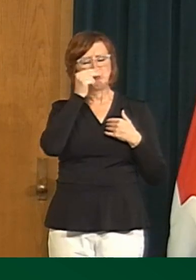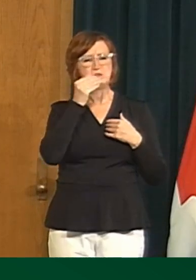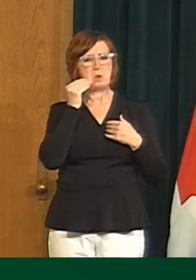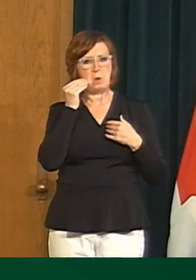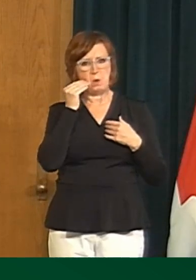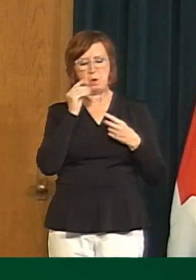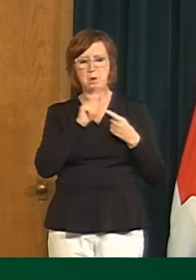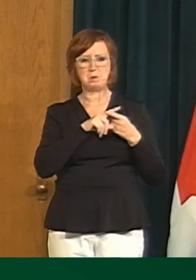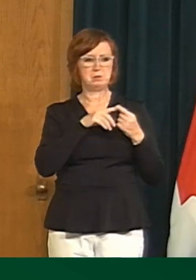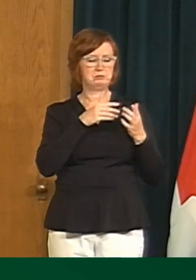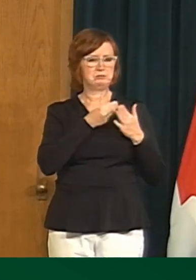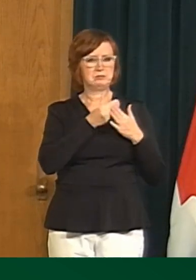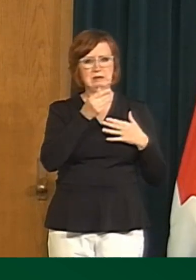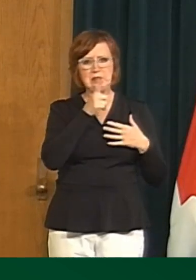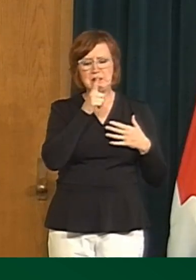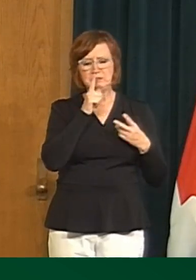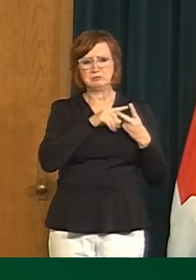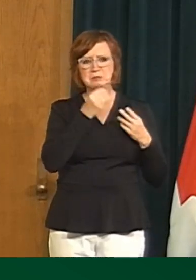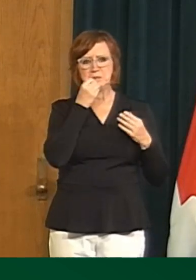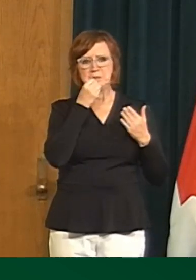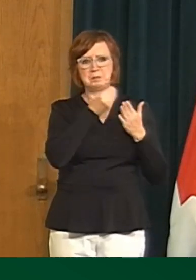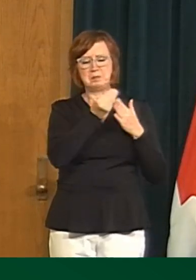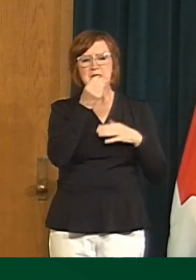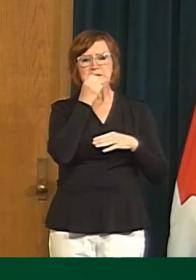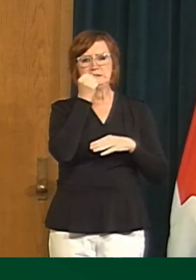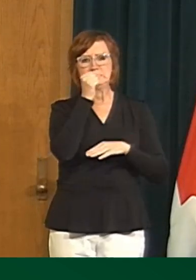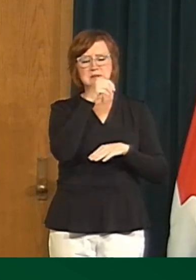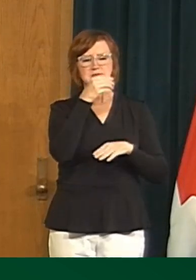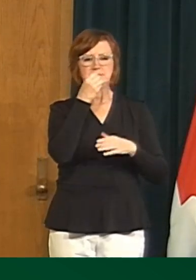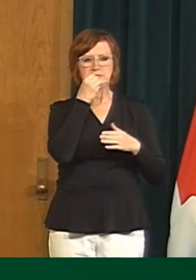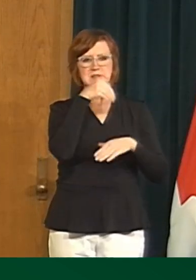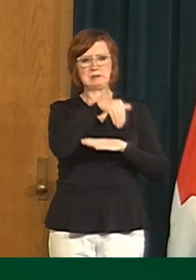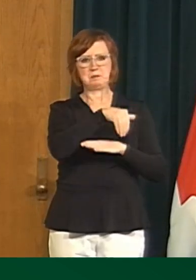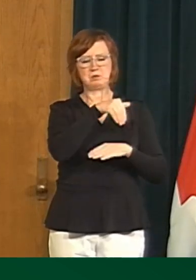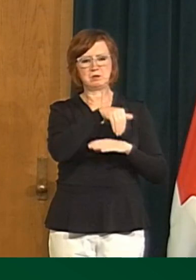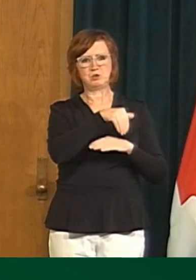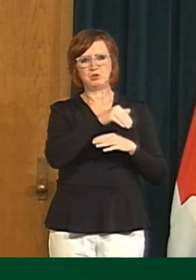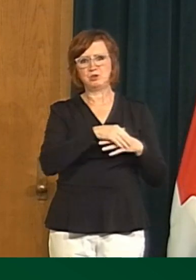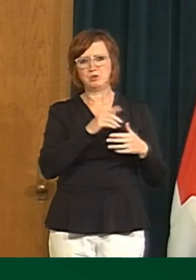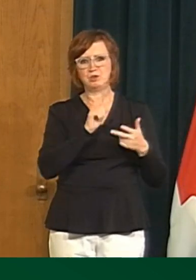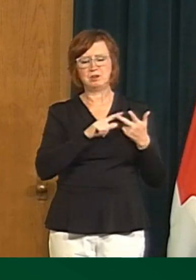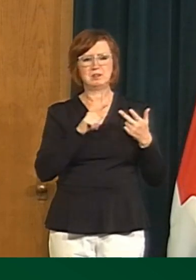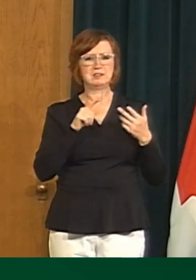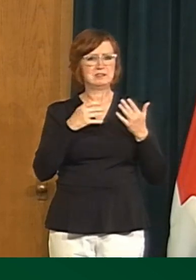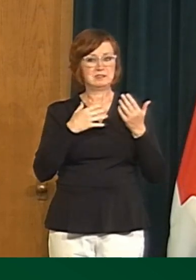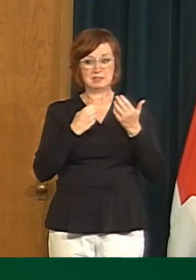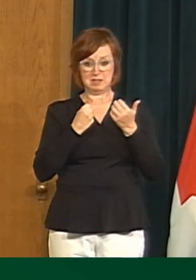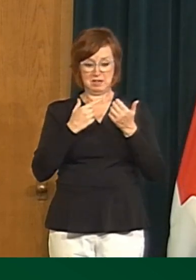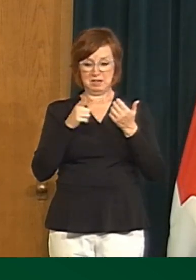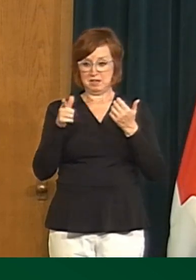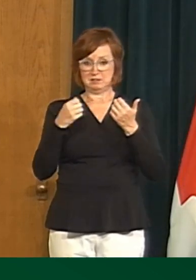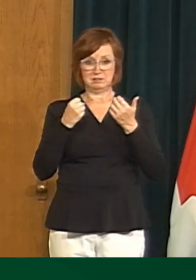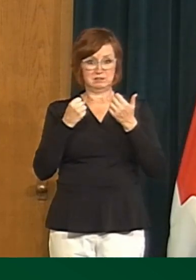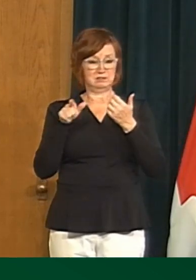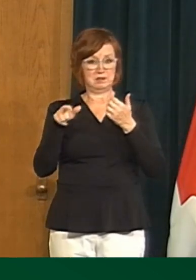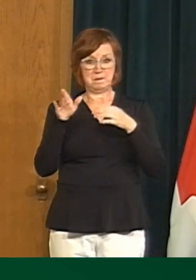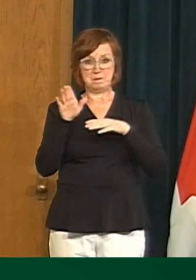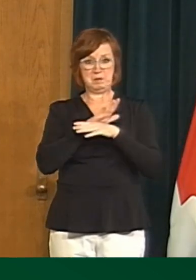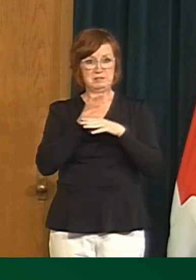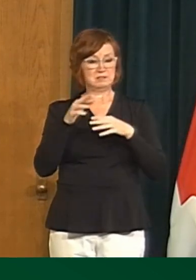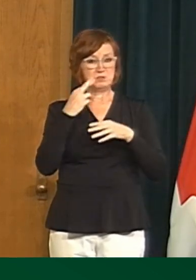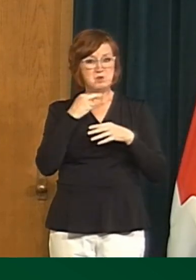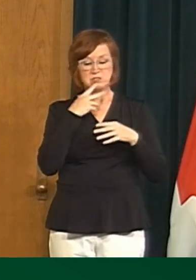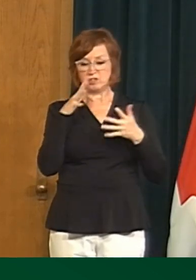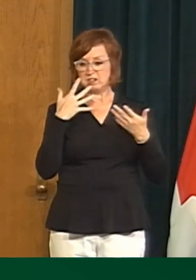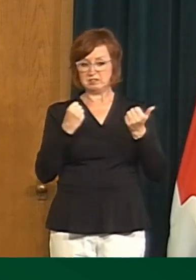to purchase some items at some of the locally owned businesses that for so many years have supported your community and your